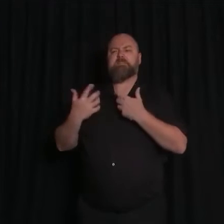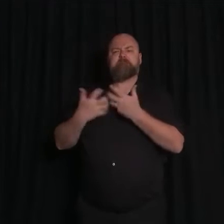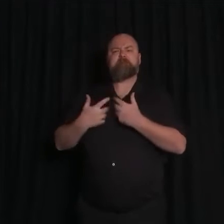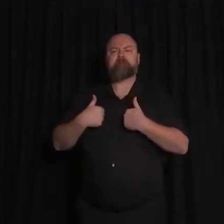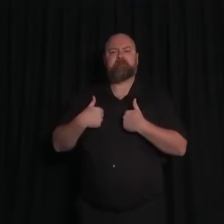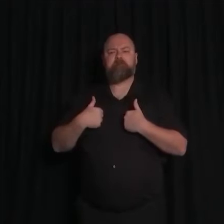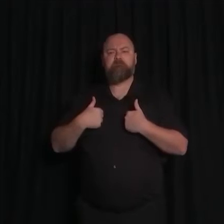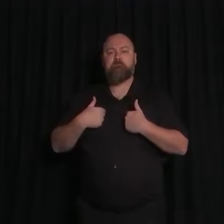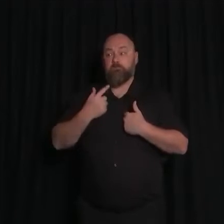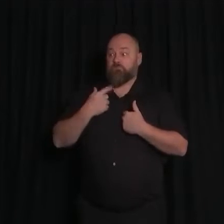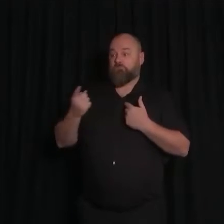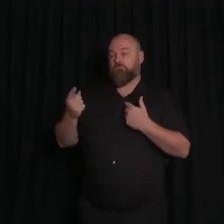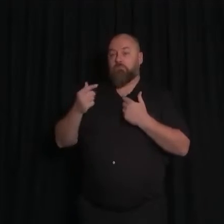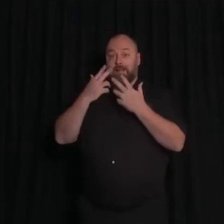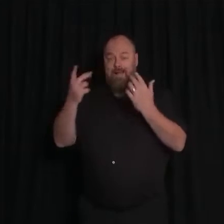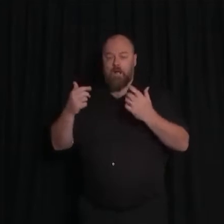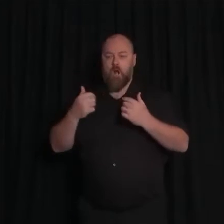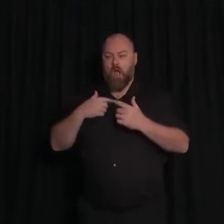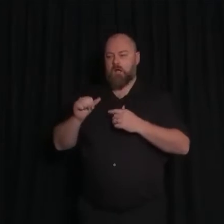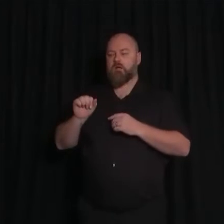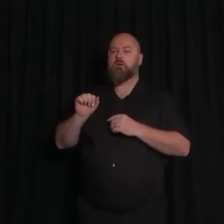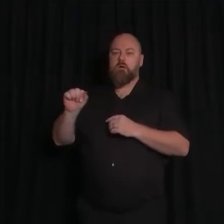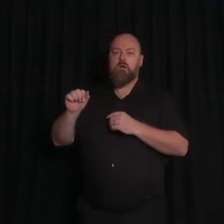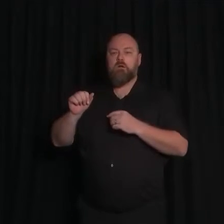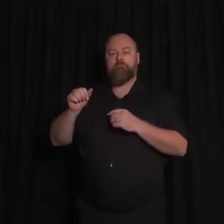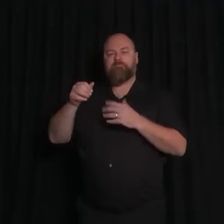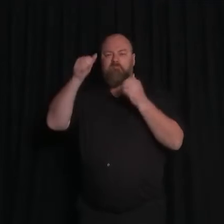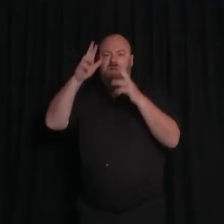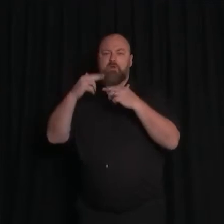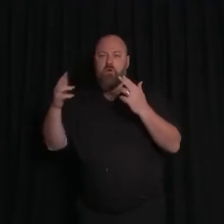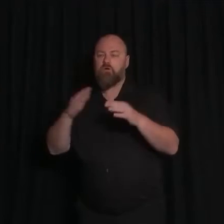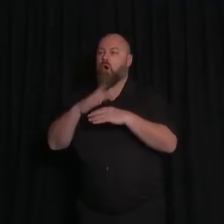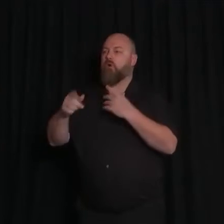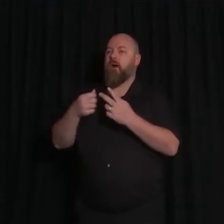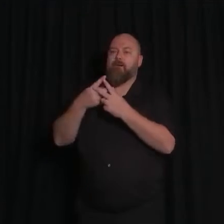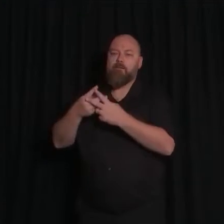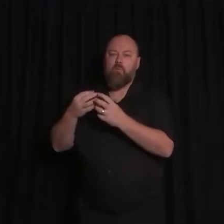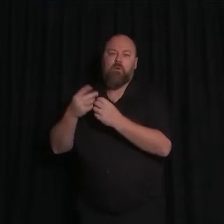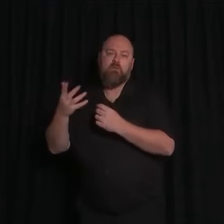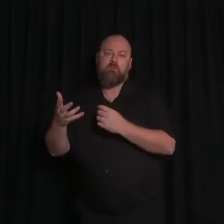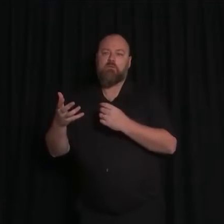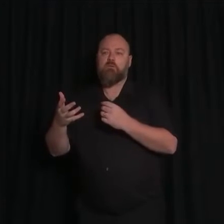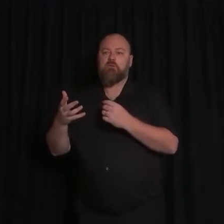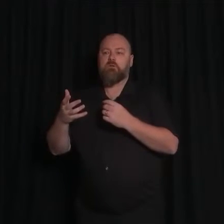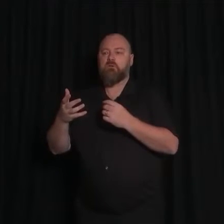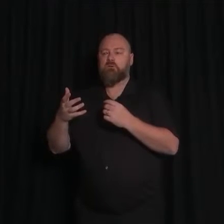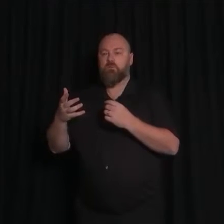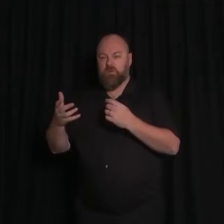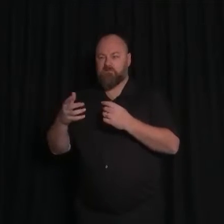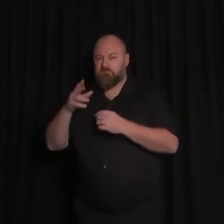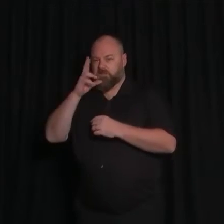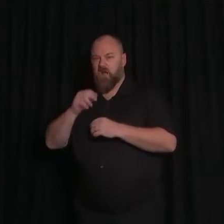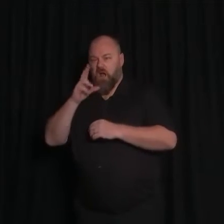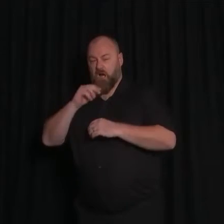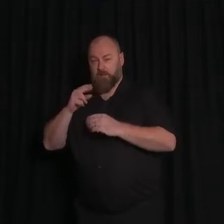about, not my songs, but singing along with songs about having sex with underage virgins. And I'd be